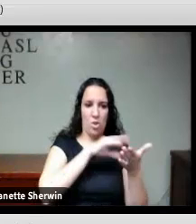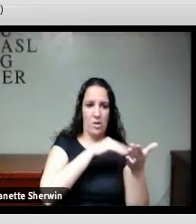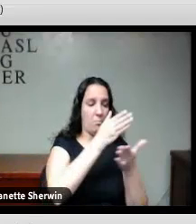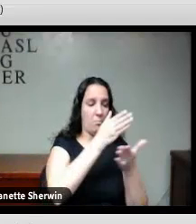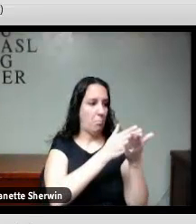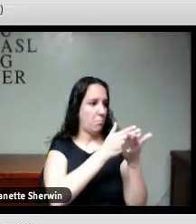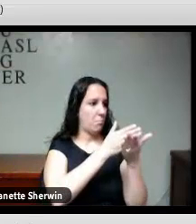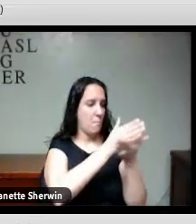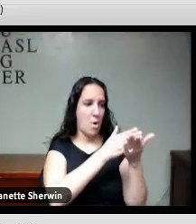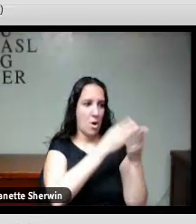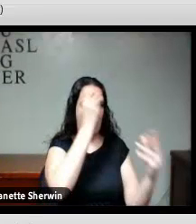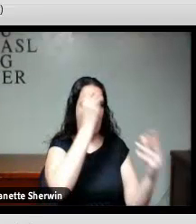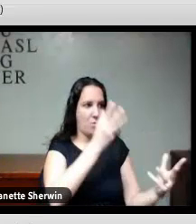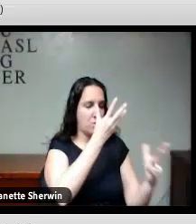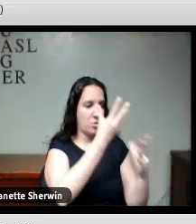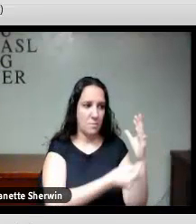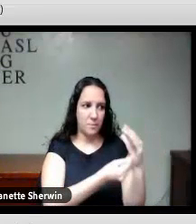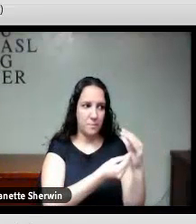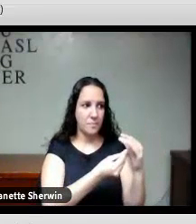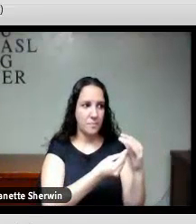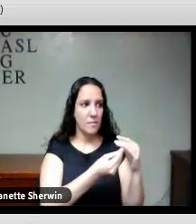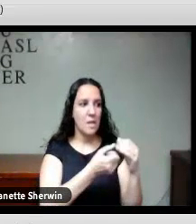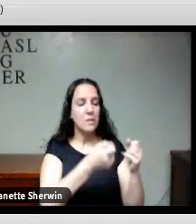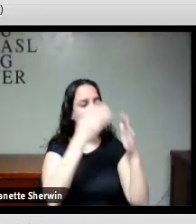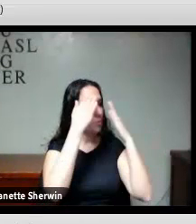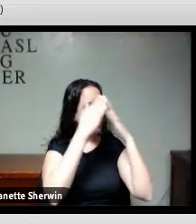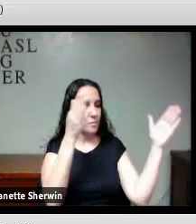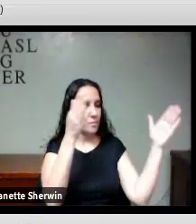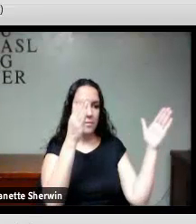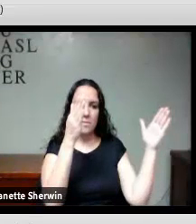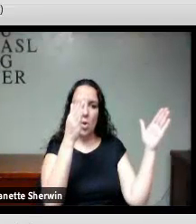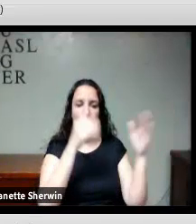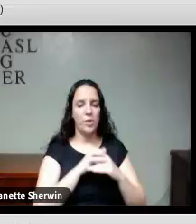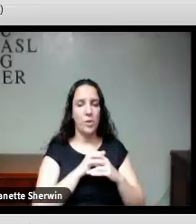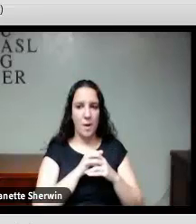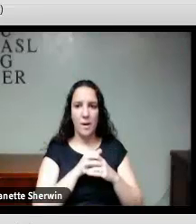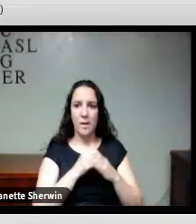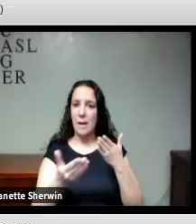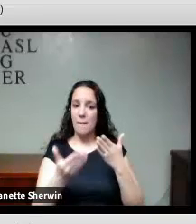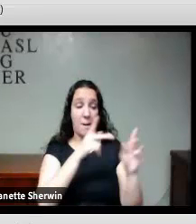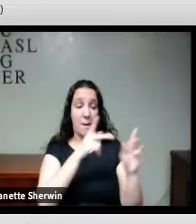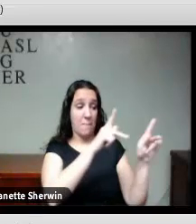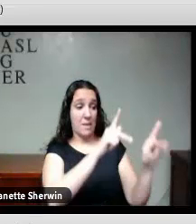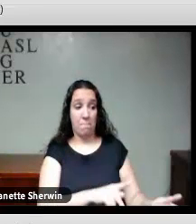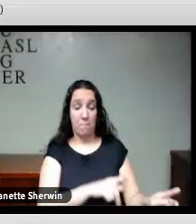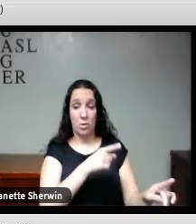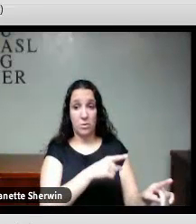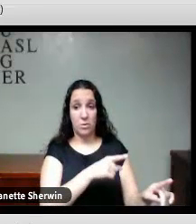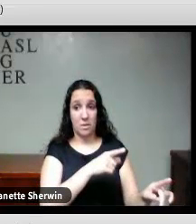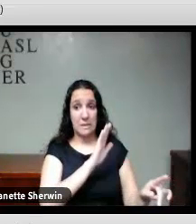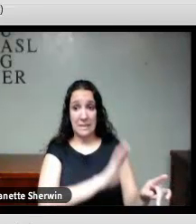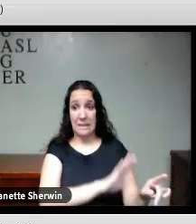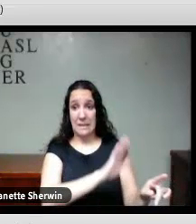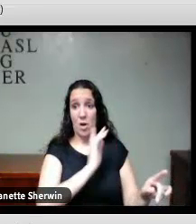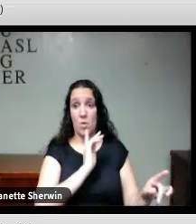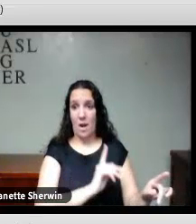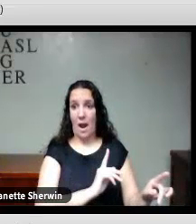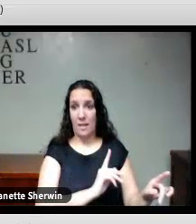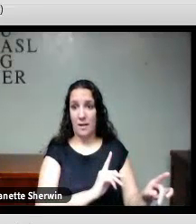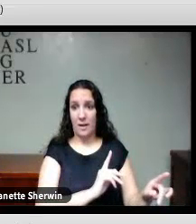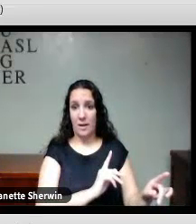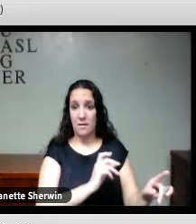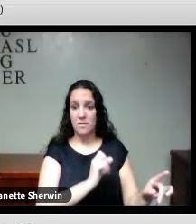that whatever. So open your mind to the fact that maybe this person, remember this is their reality, so maybe there is a